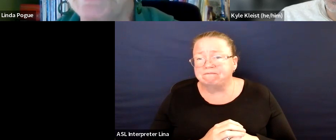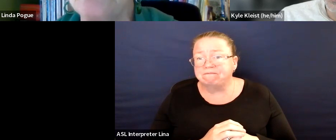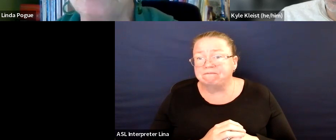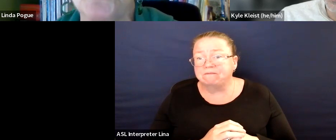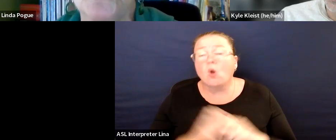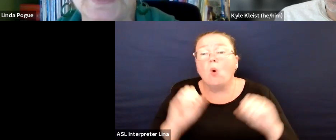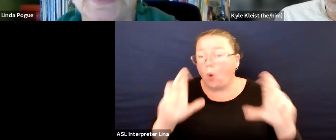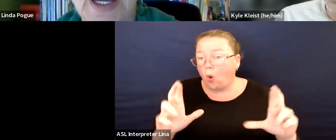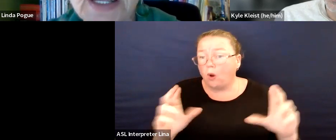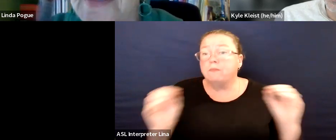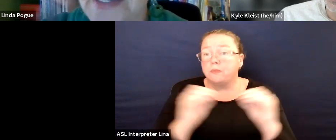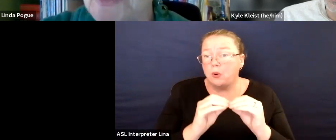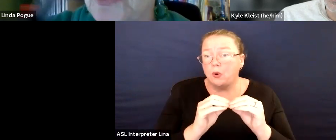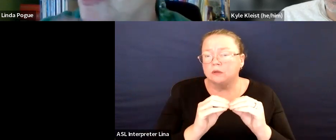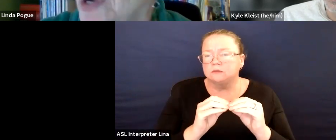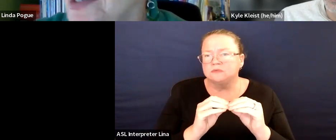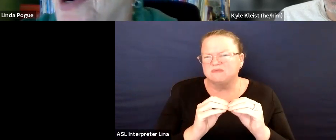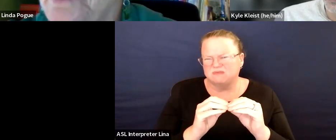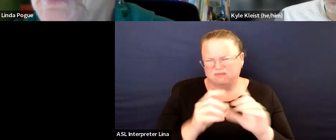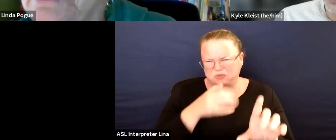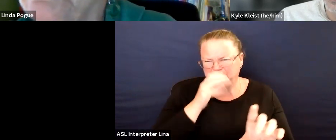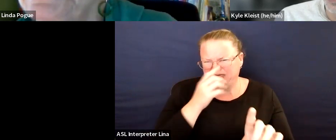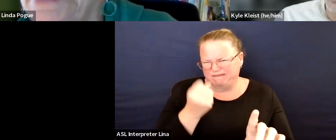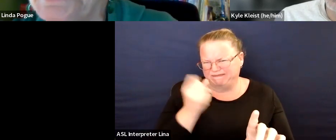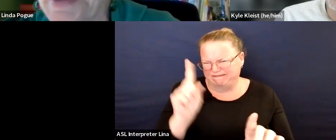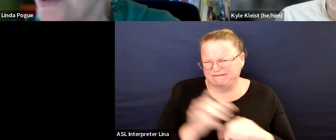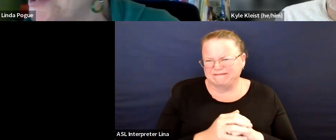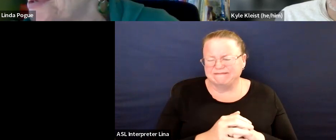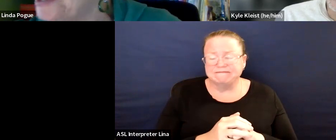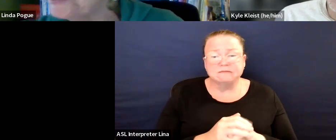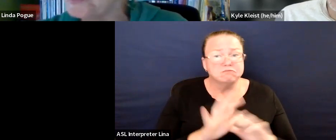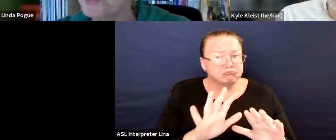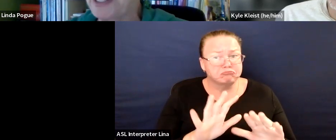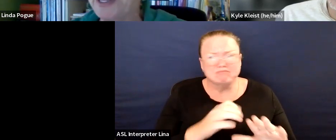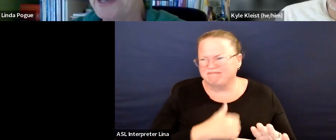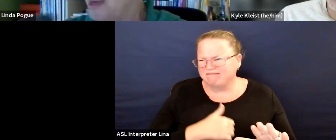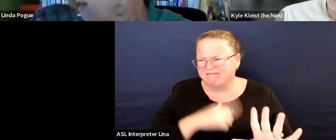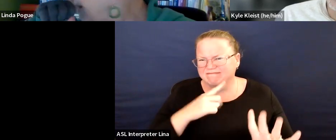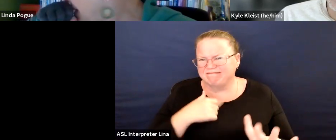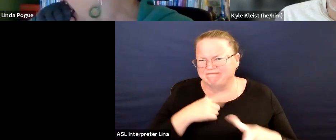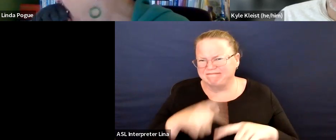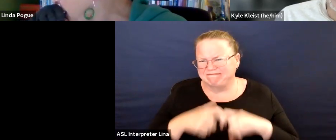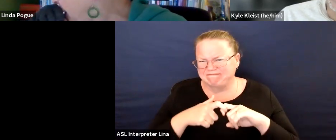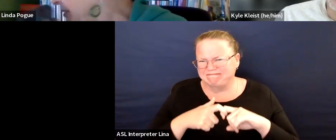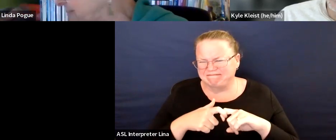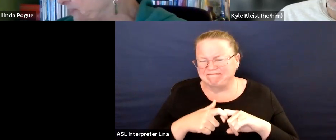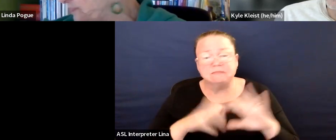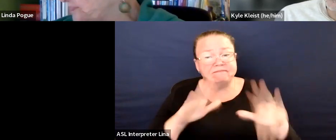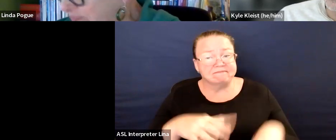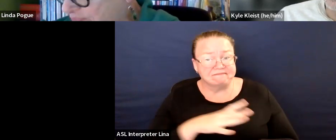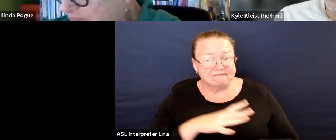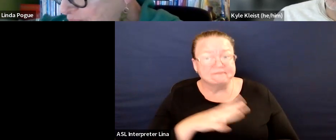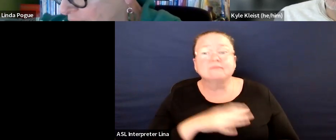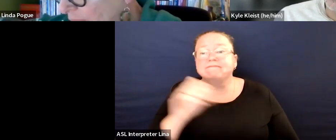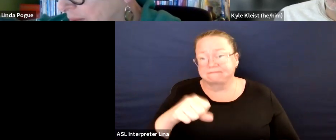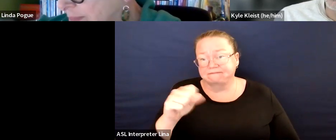Or we might have more. I'm going to have to take a drink. Sorry. No. Sorry. Stop talking here. No, not a problem. But